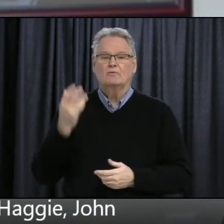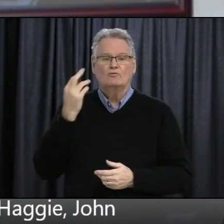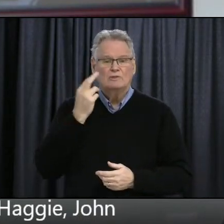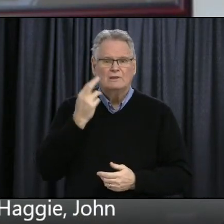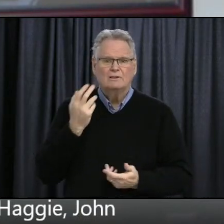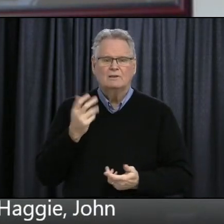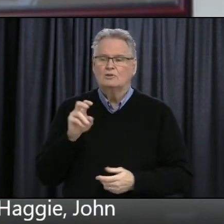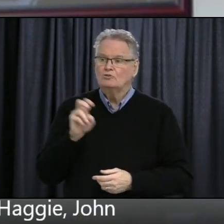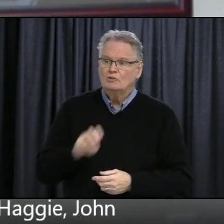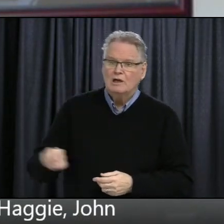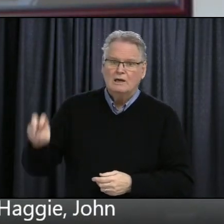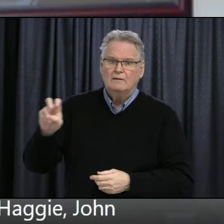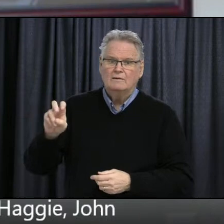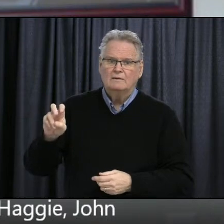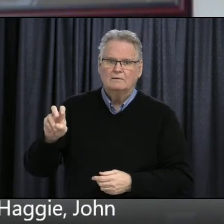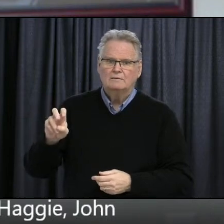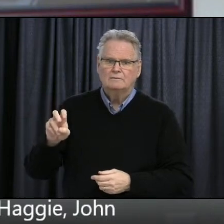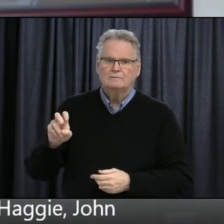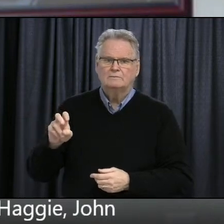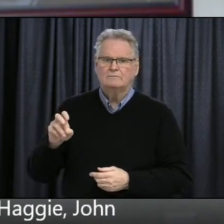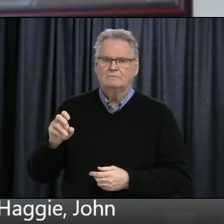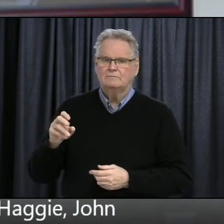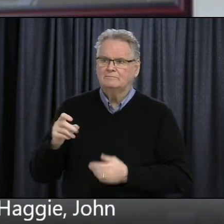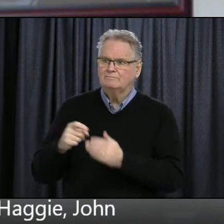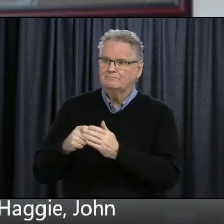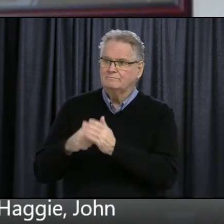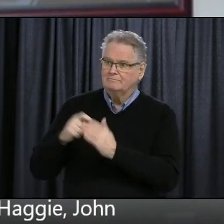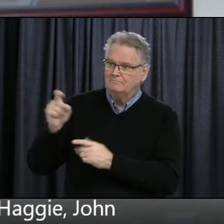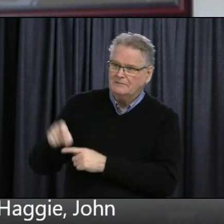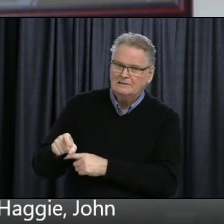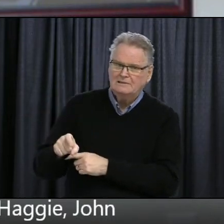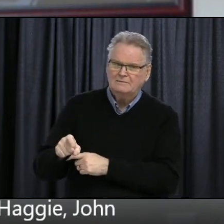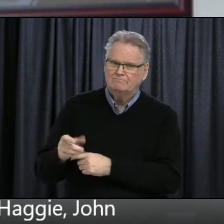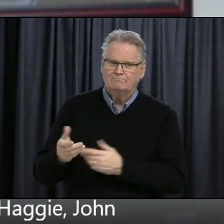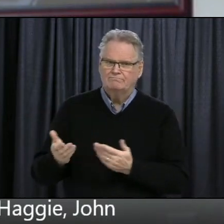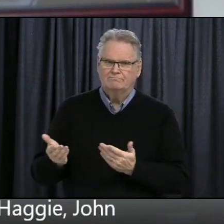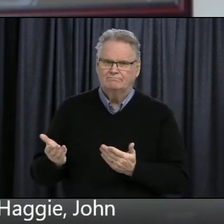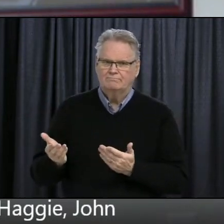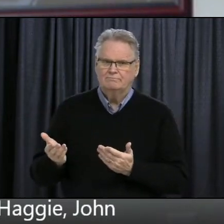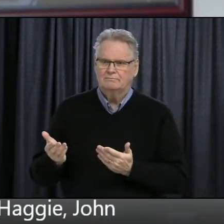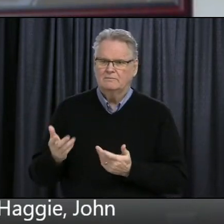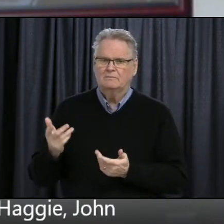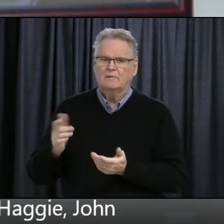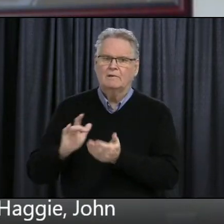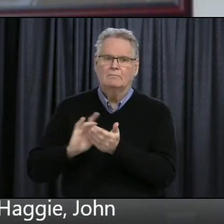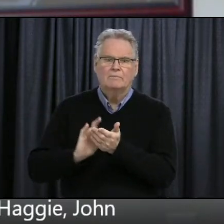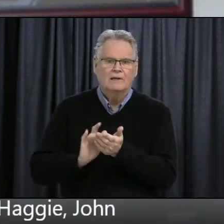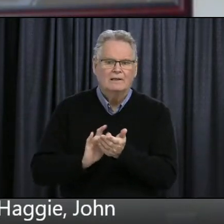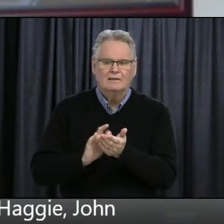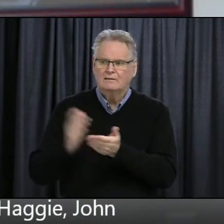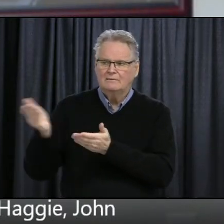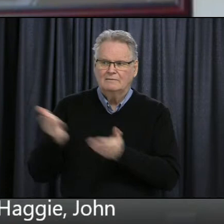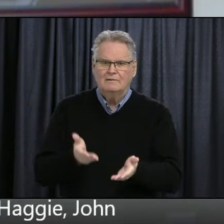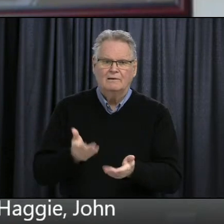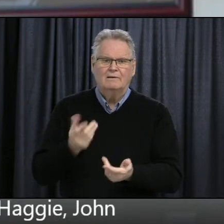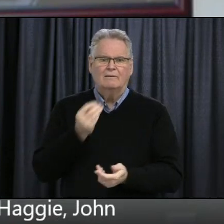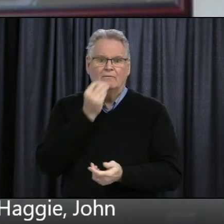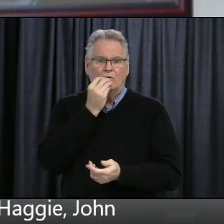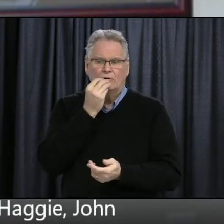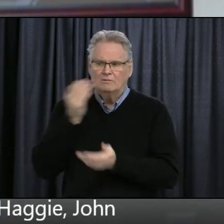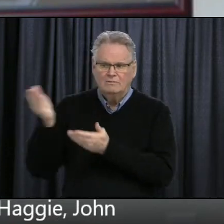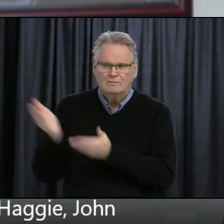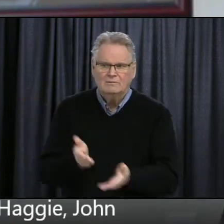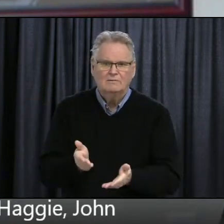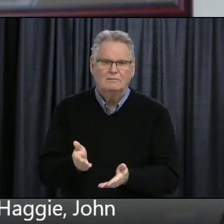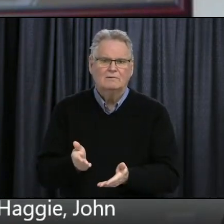healthcare, and for these kind of family emergencies that we have heard about all too frequently. There should be no non-essential travel